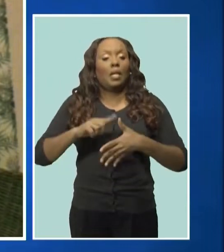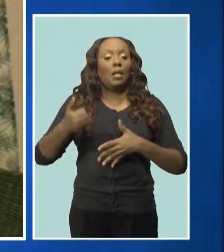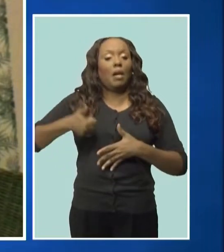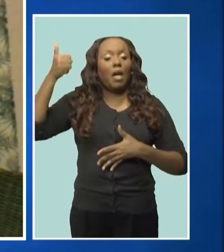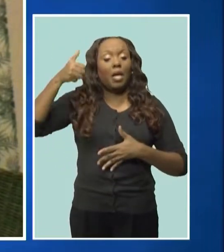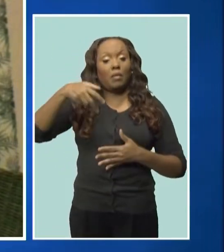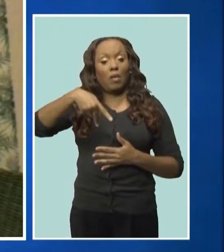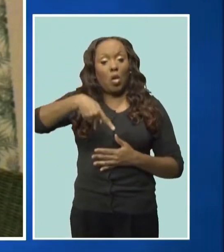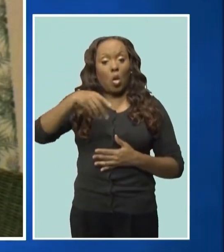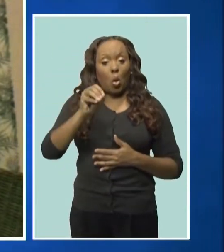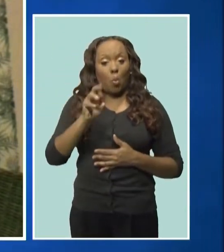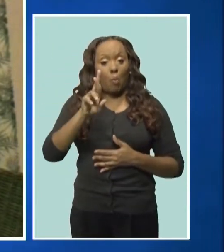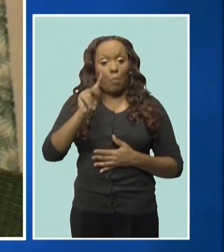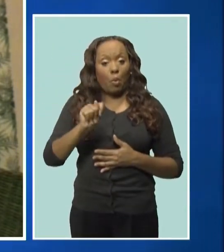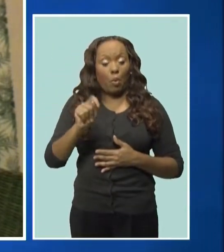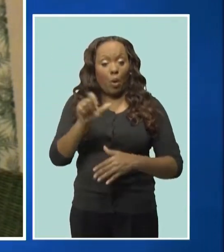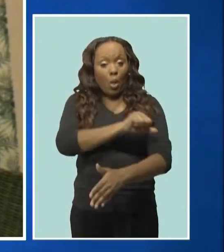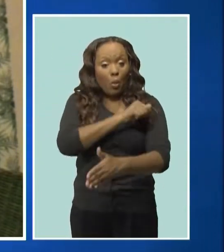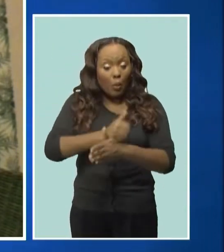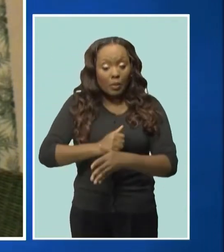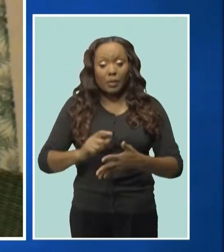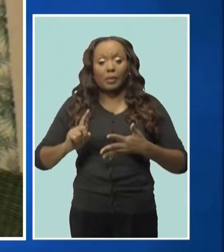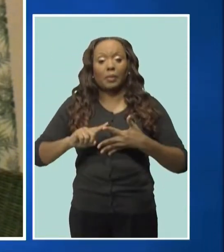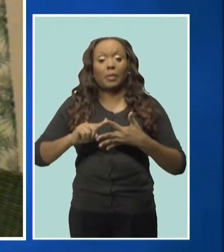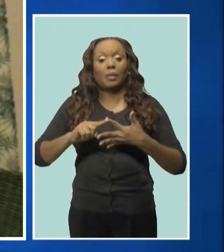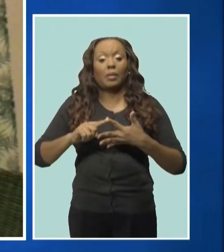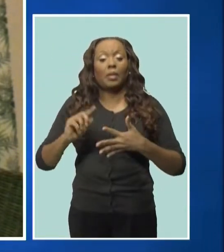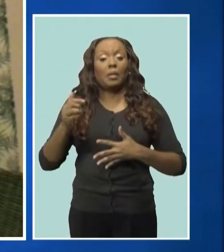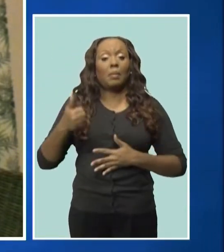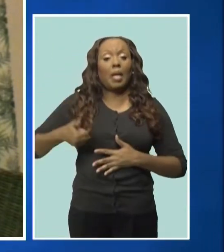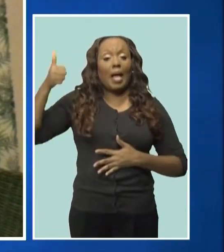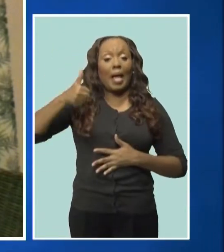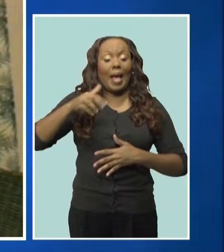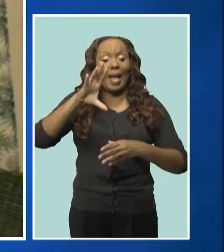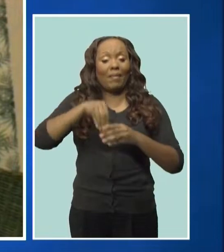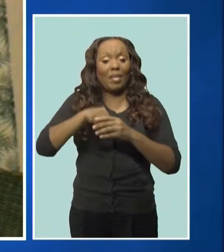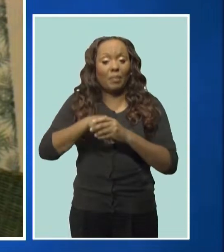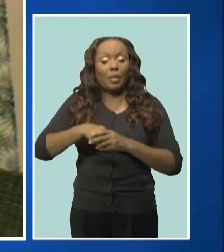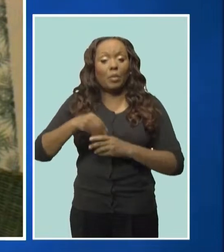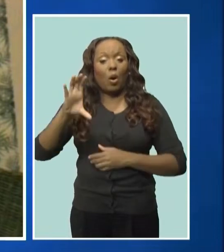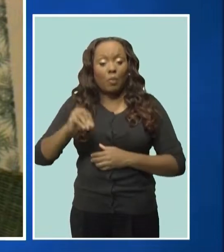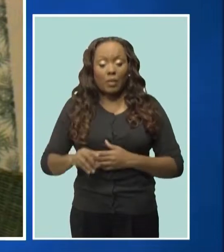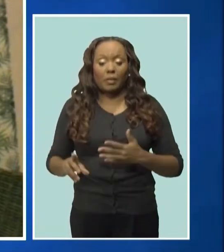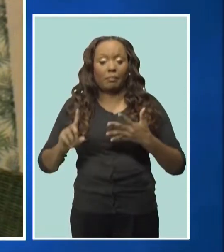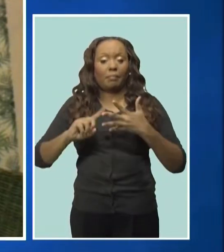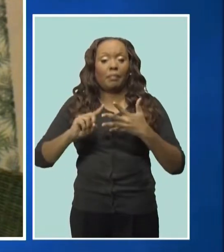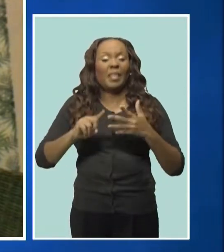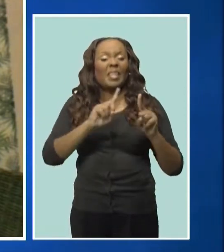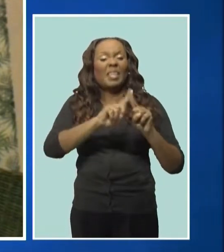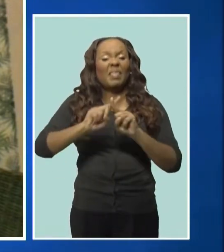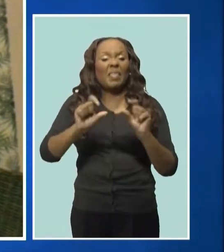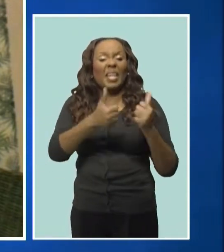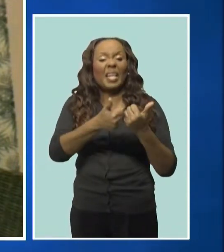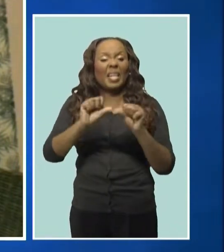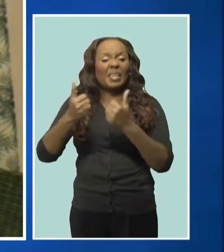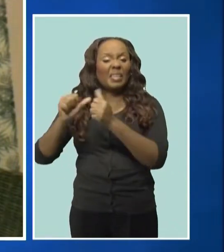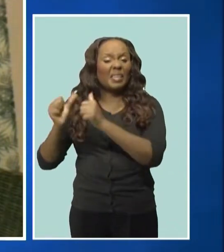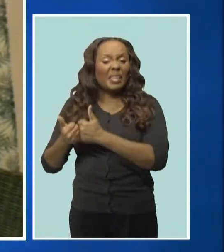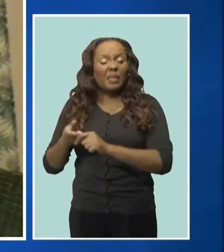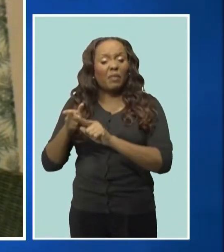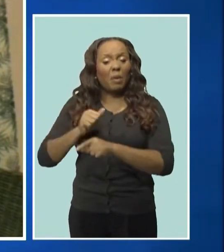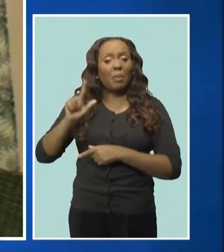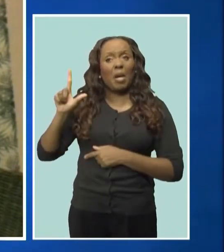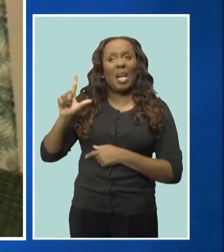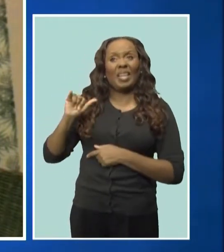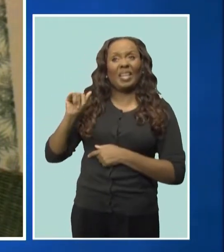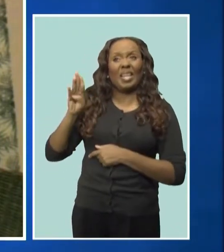the head of the Investment Cooperation Agency within Liberia. We'll be having a business roundtable as